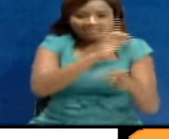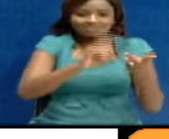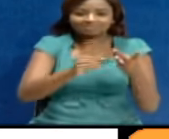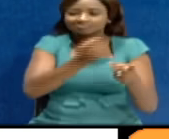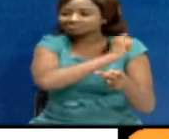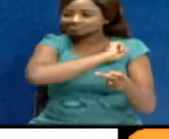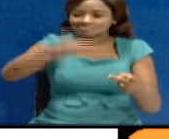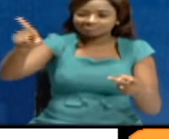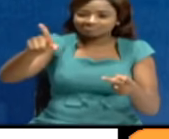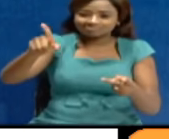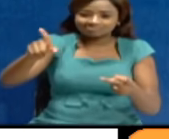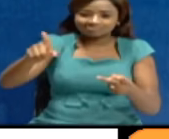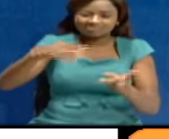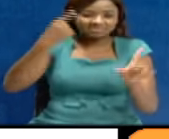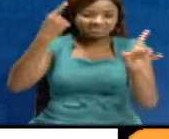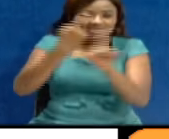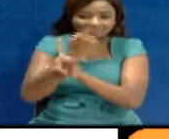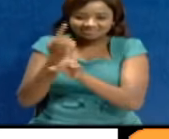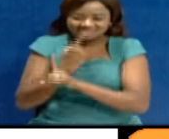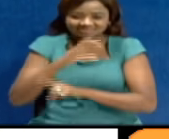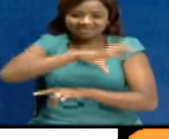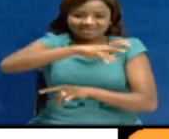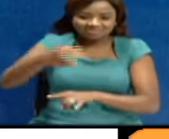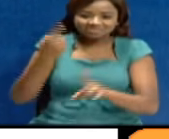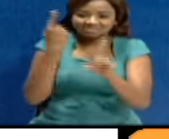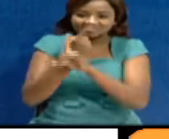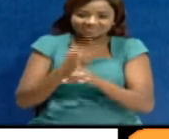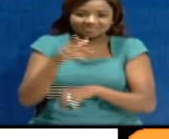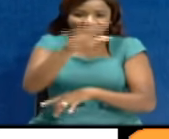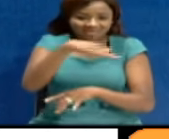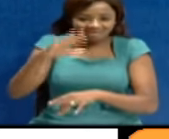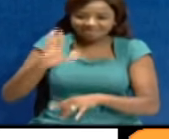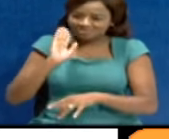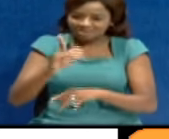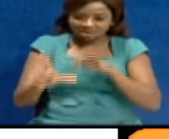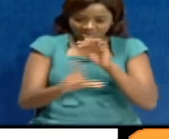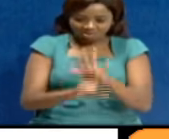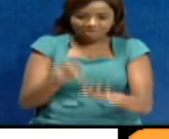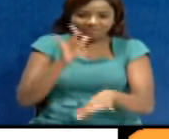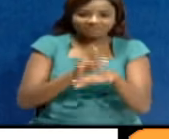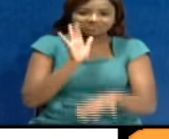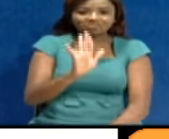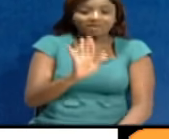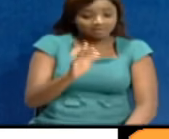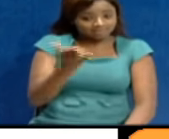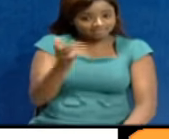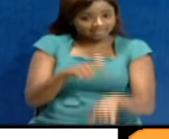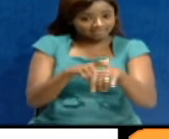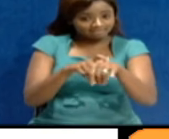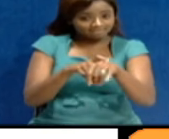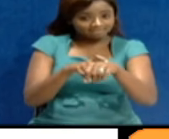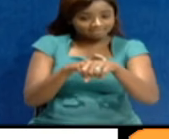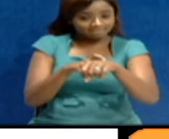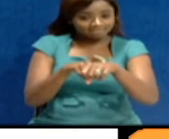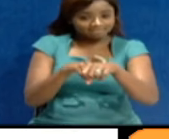to the ends of the republic, to every corner, to every heart and every hermit. The law will enter, and I'm telling the time.